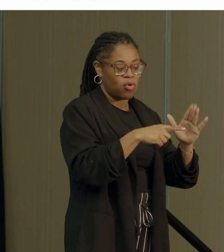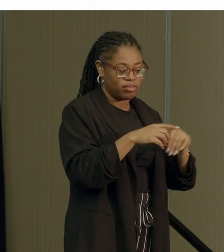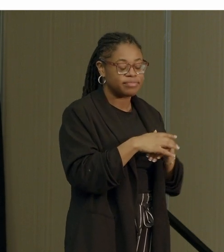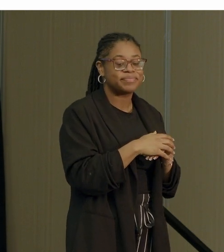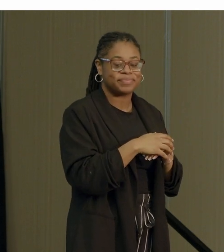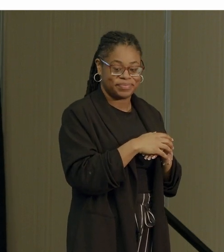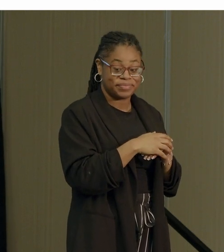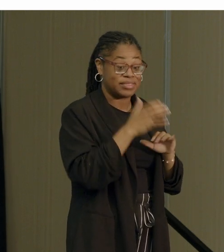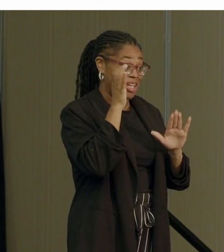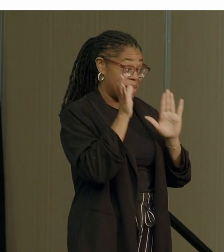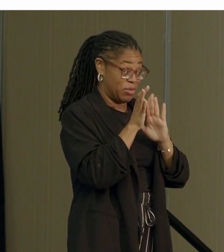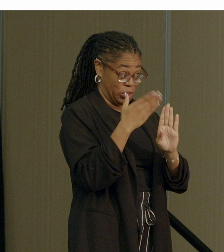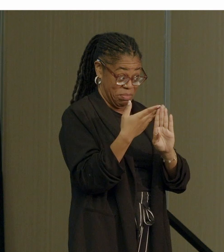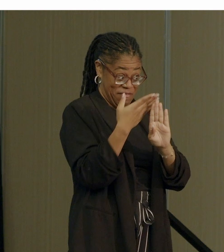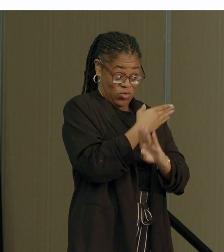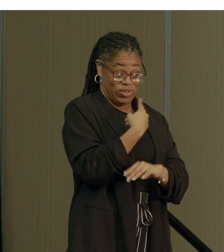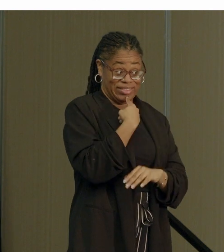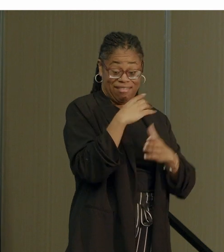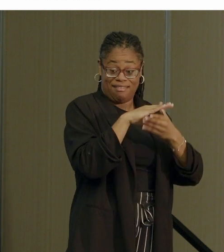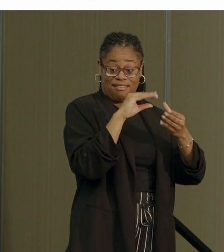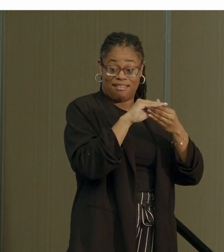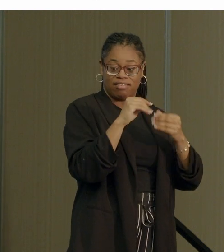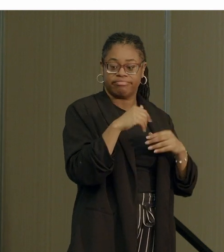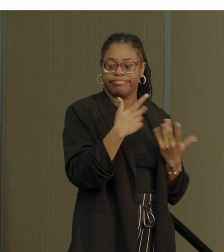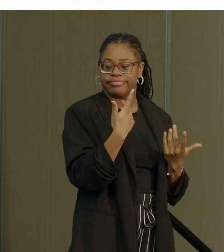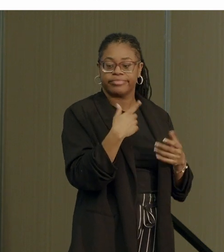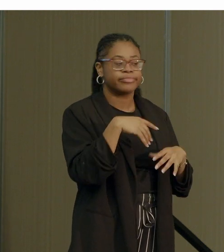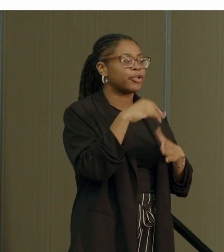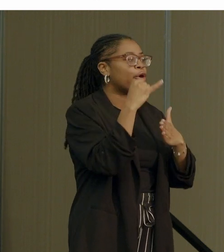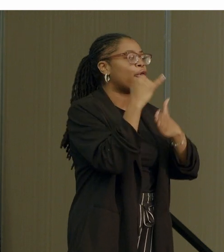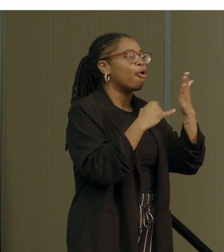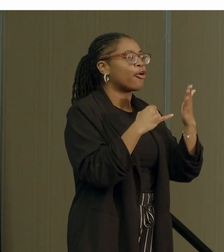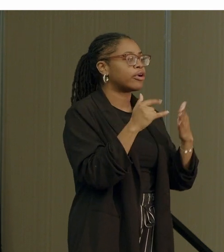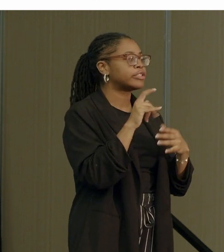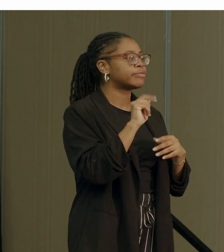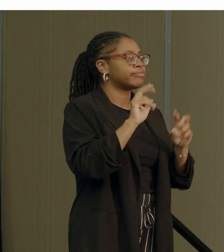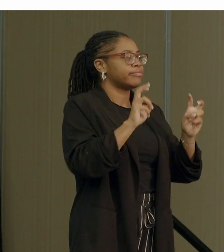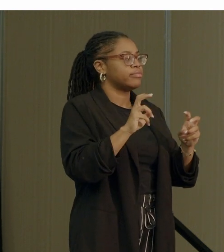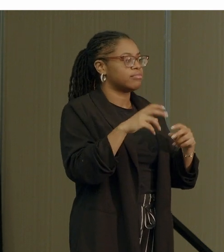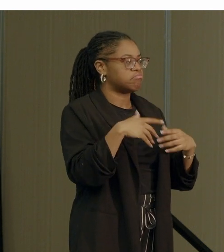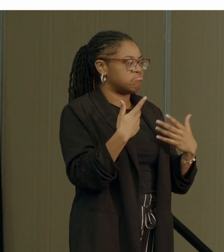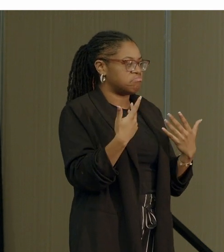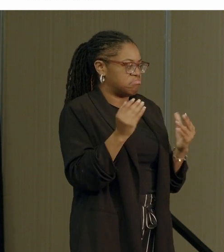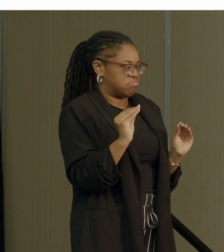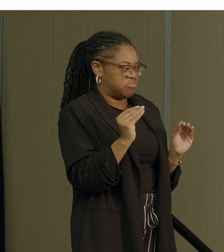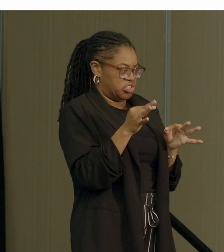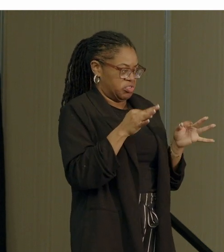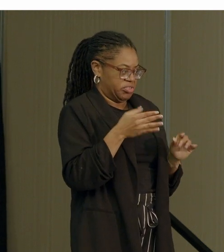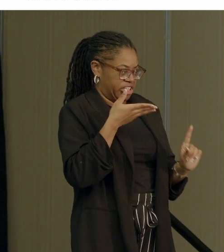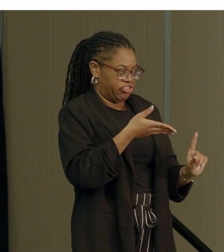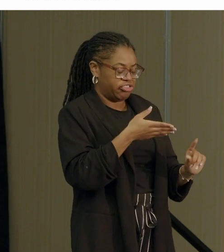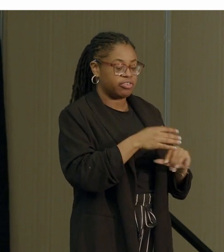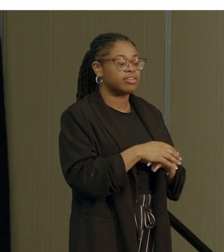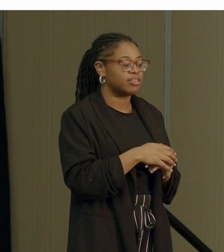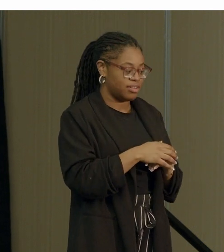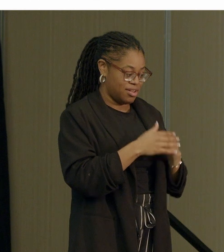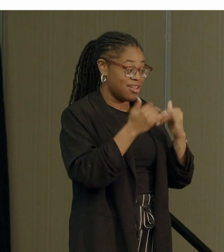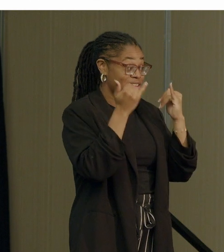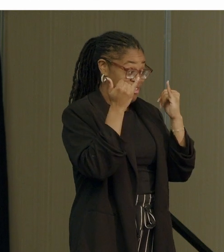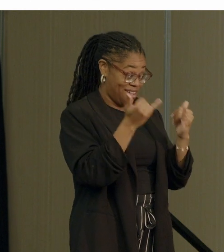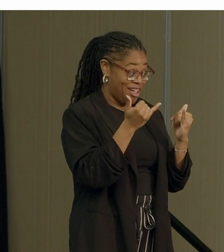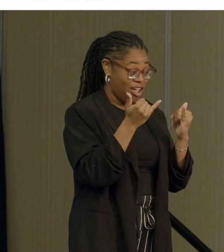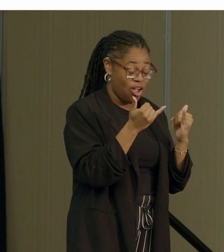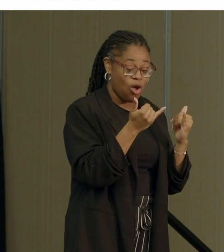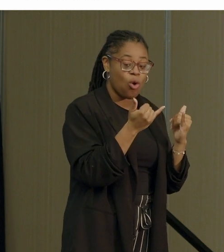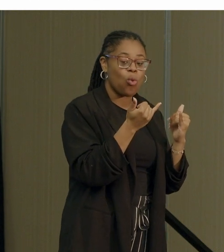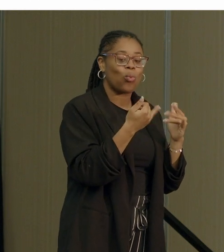an image that before has an unhelpful label like art or graphic. You can't really do much with that. What we've done is when